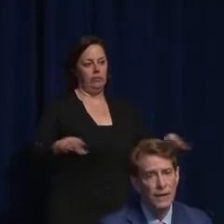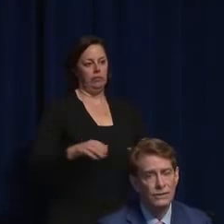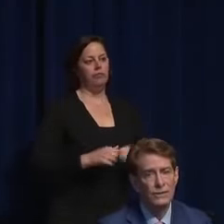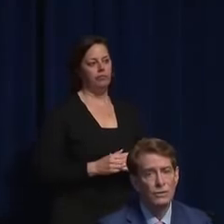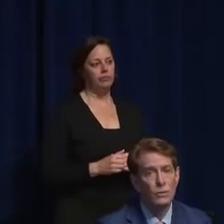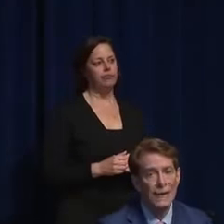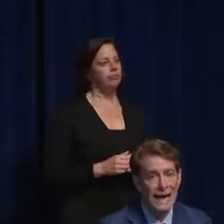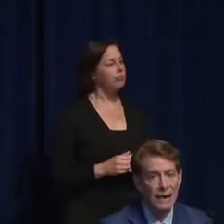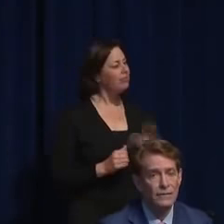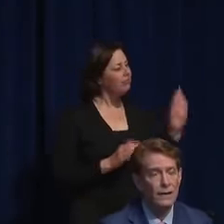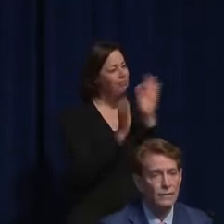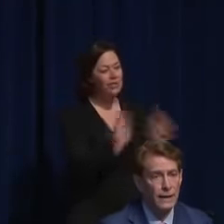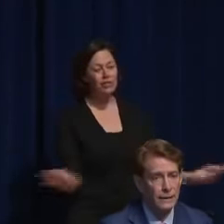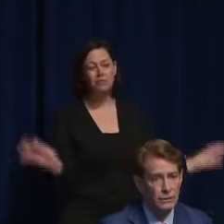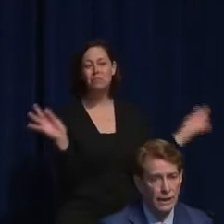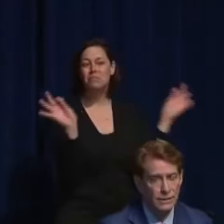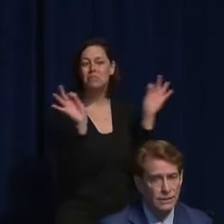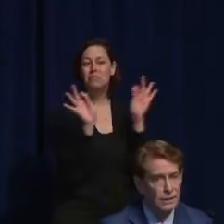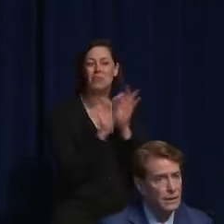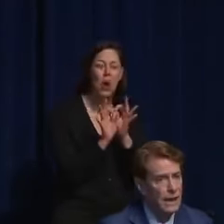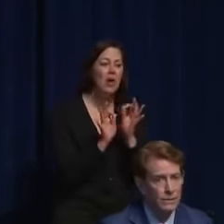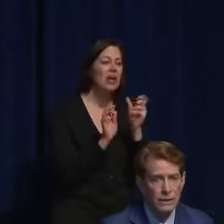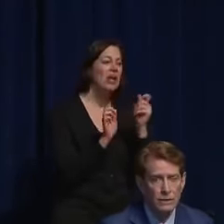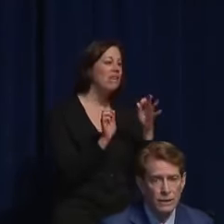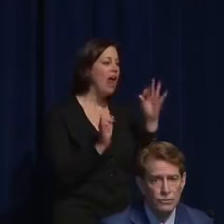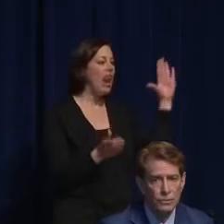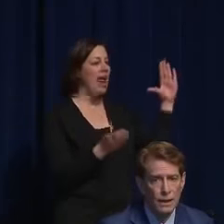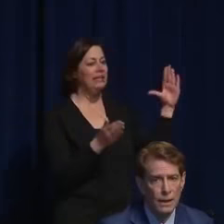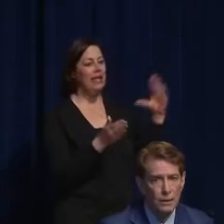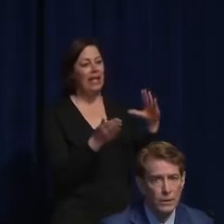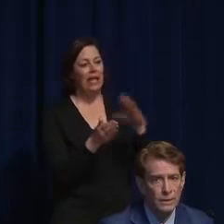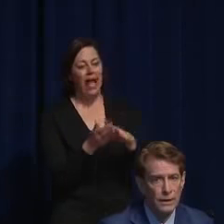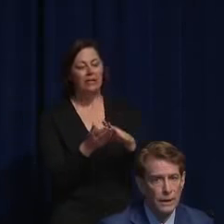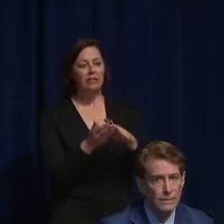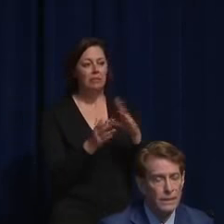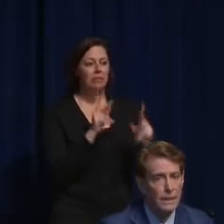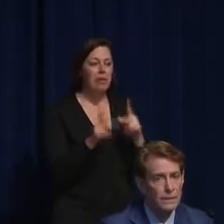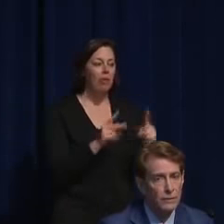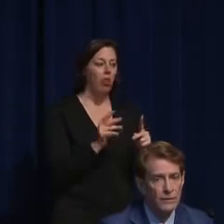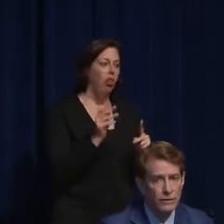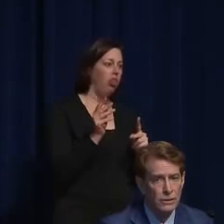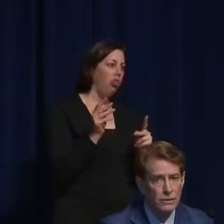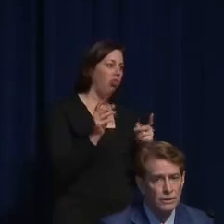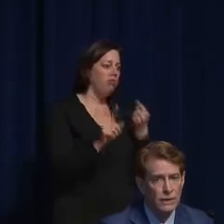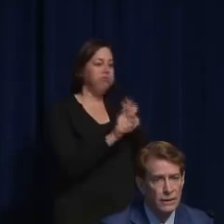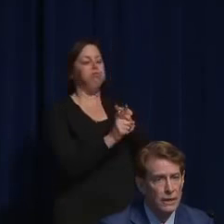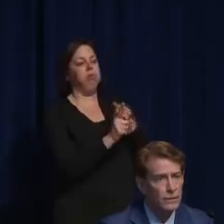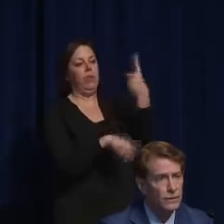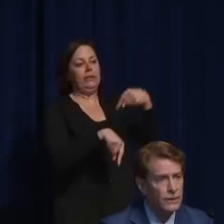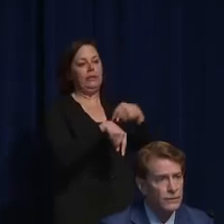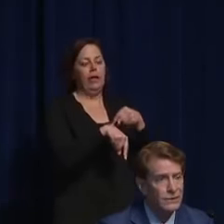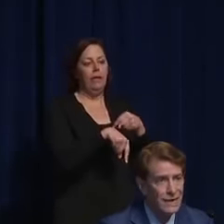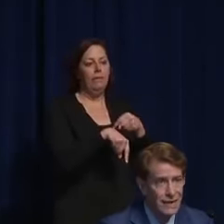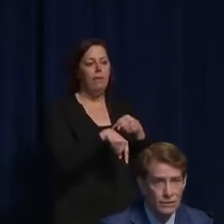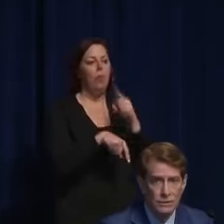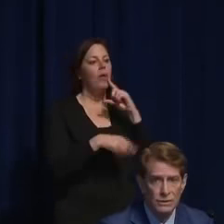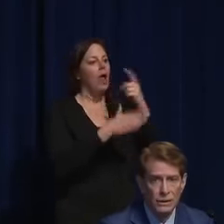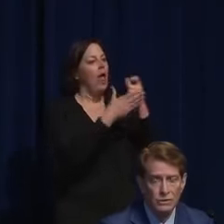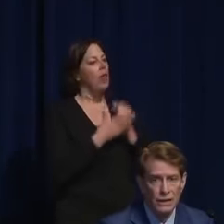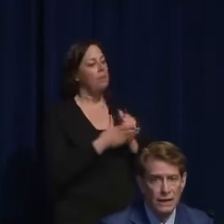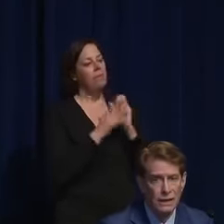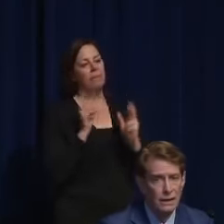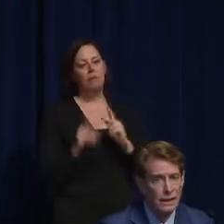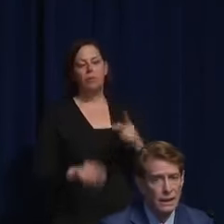of cases, we have a fighting chance. I've been in touch with professionals, healthcare professionals, doctors